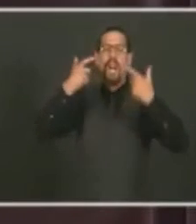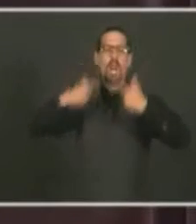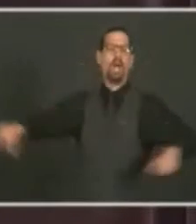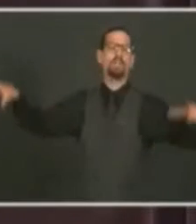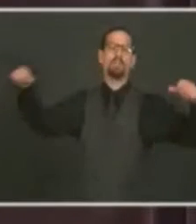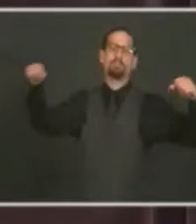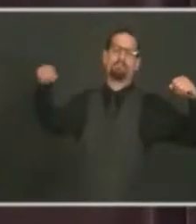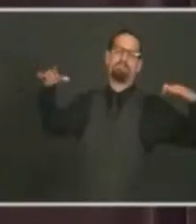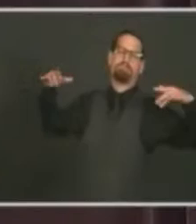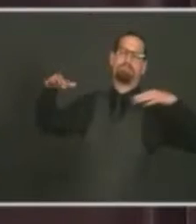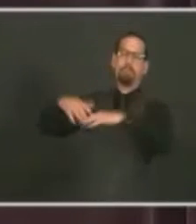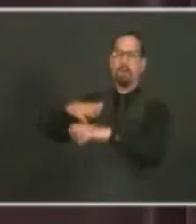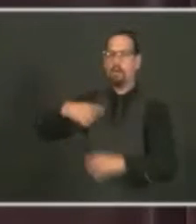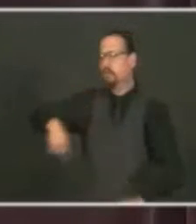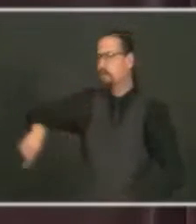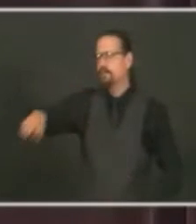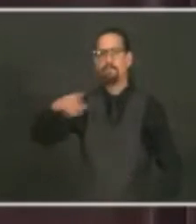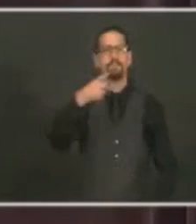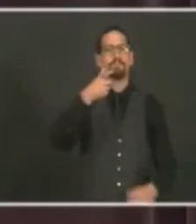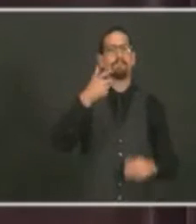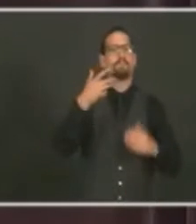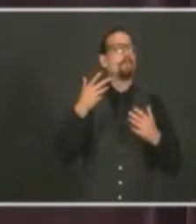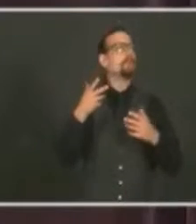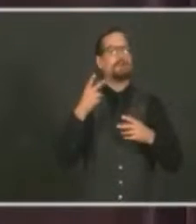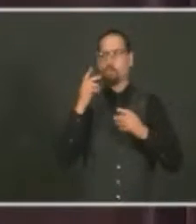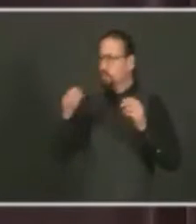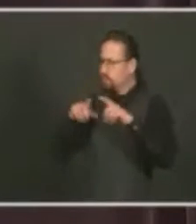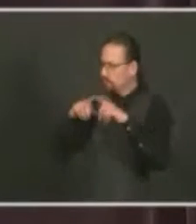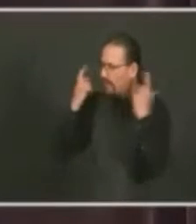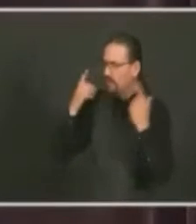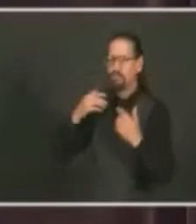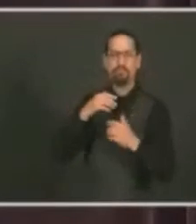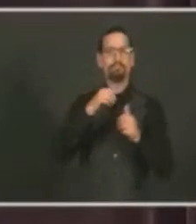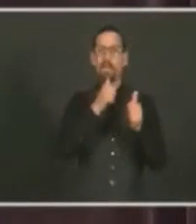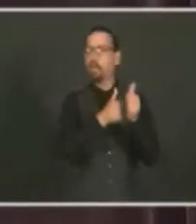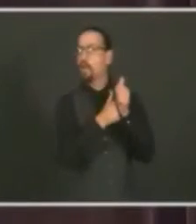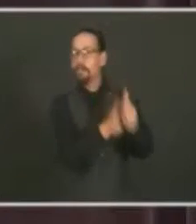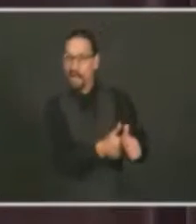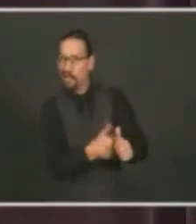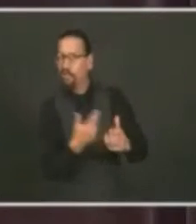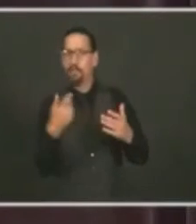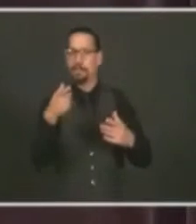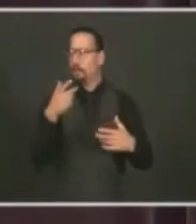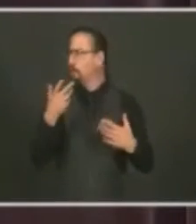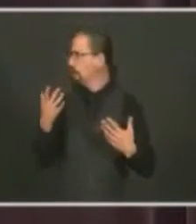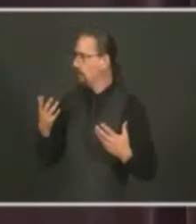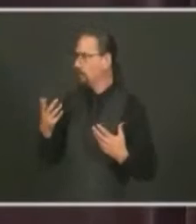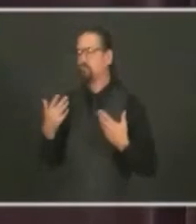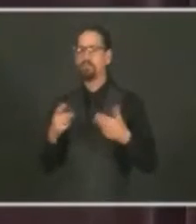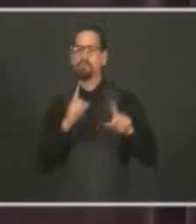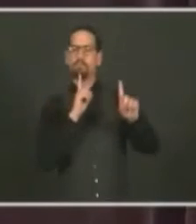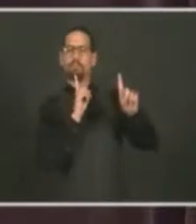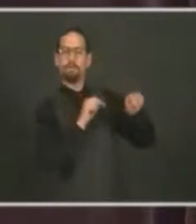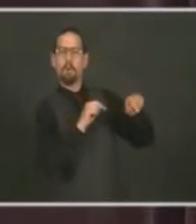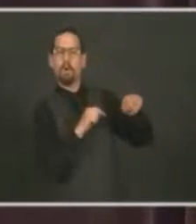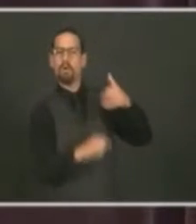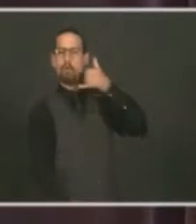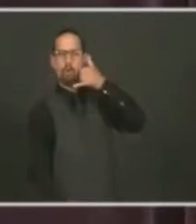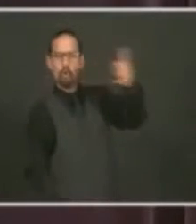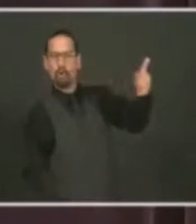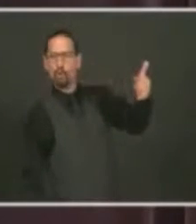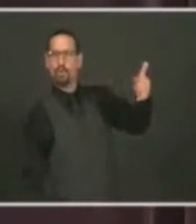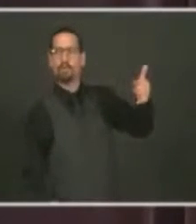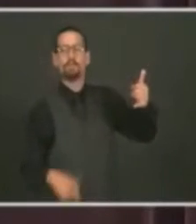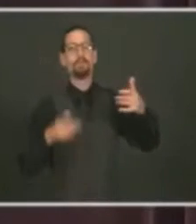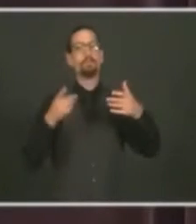number to call that we want to continue to make known to everyone if you want to report a social gathering that is larger than